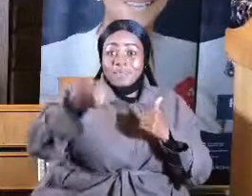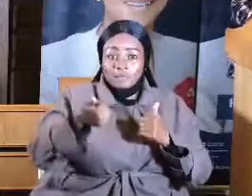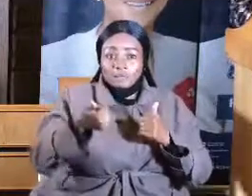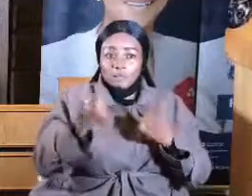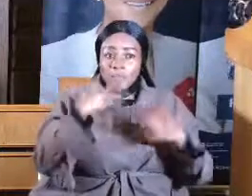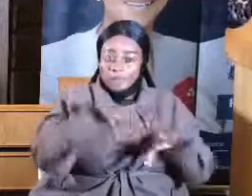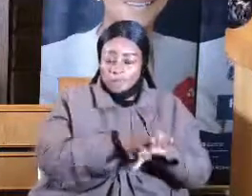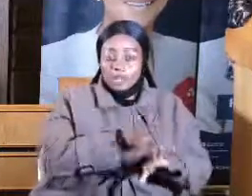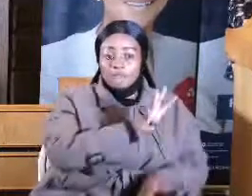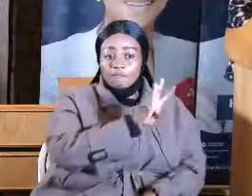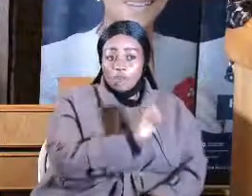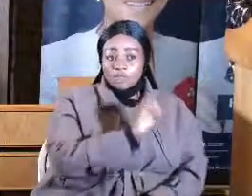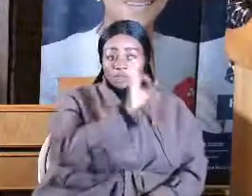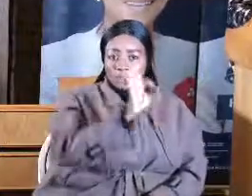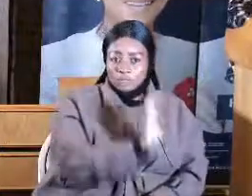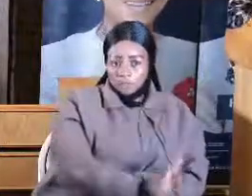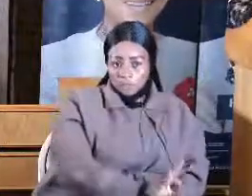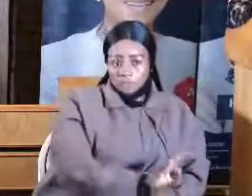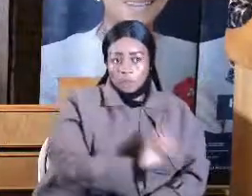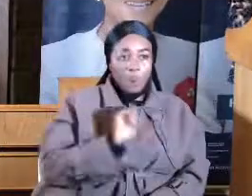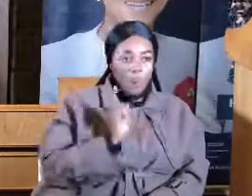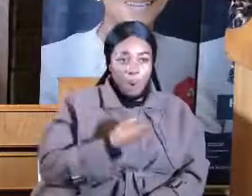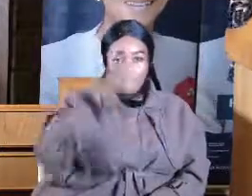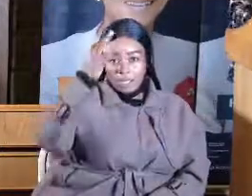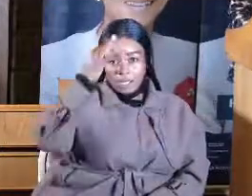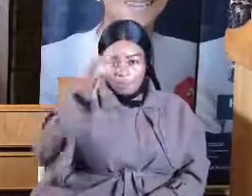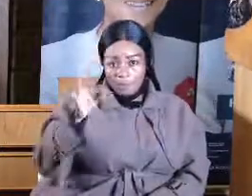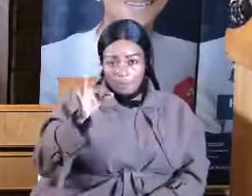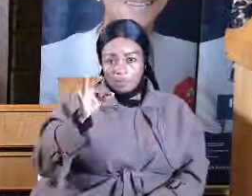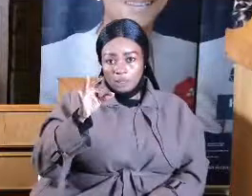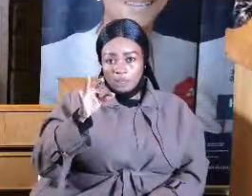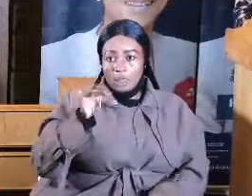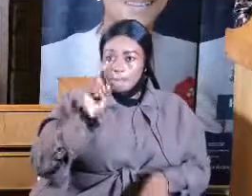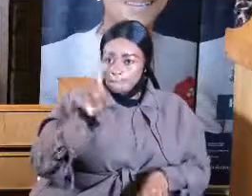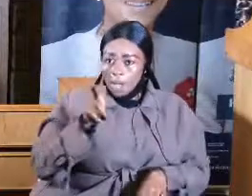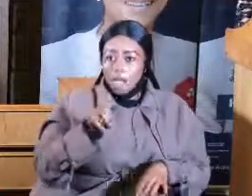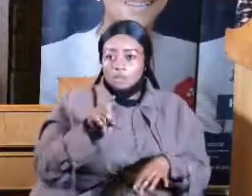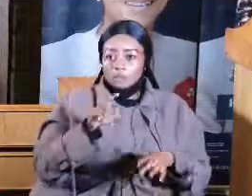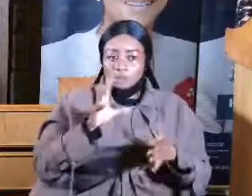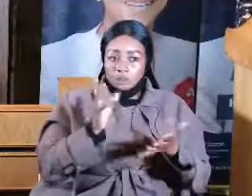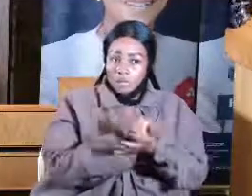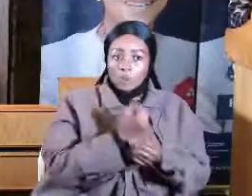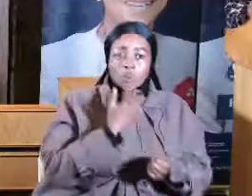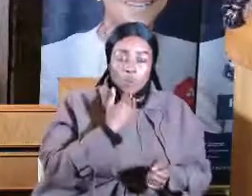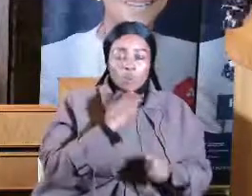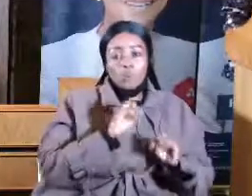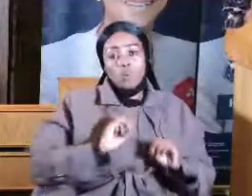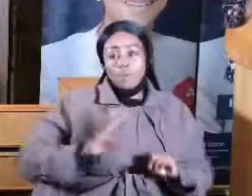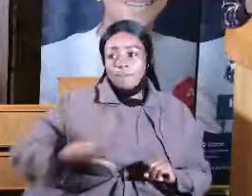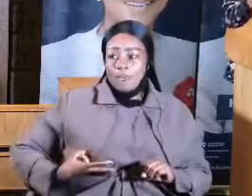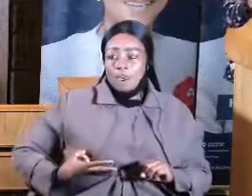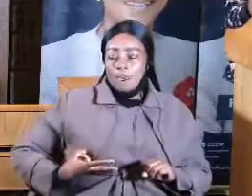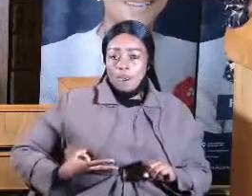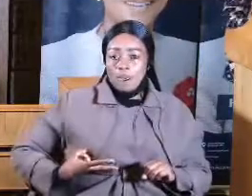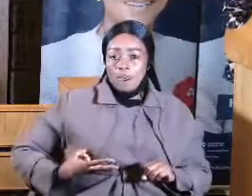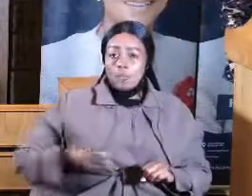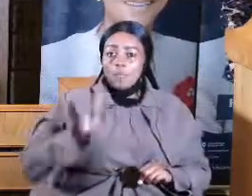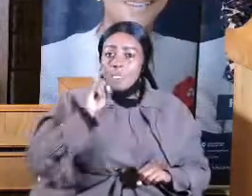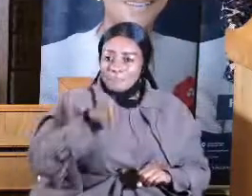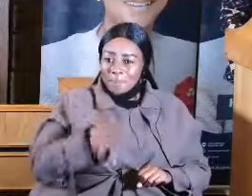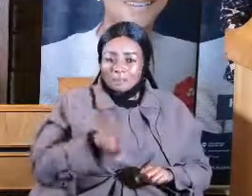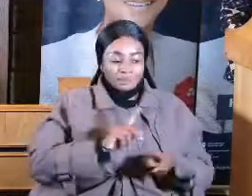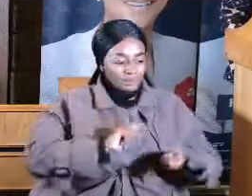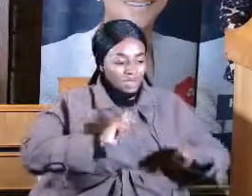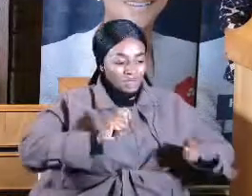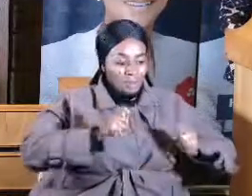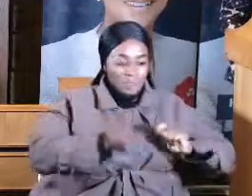that 40% procurement across all government spend must go to women and youth-owned businesses. We need to get things like